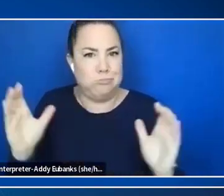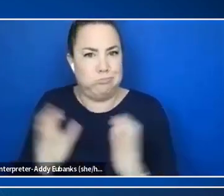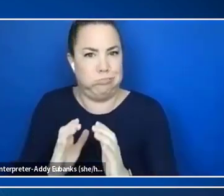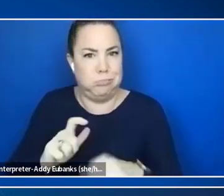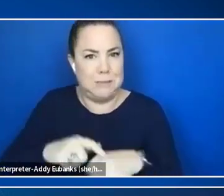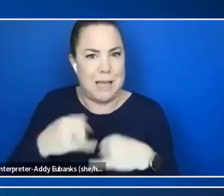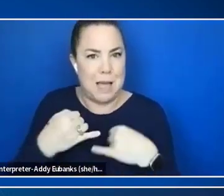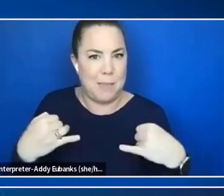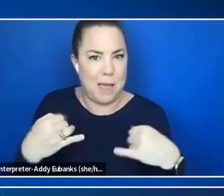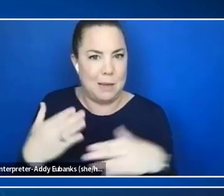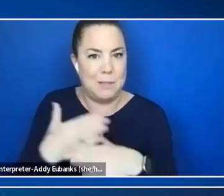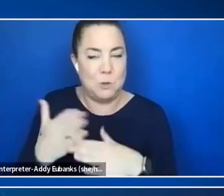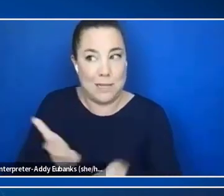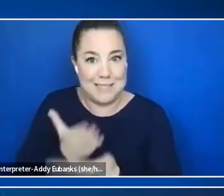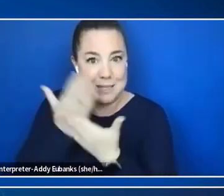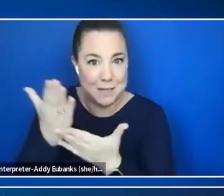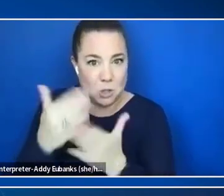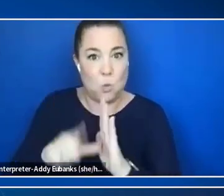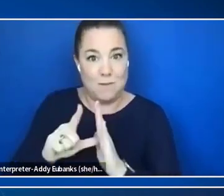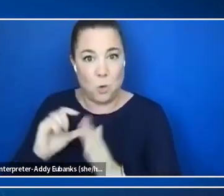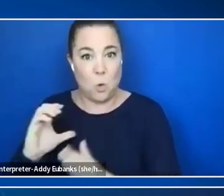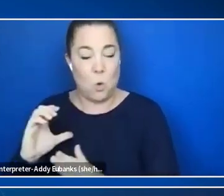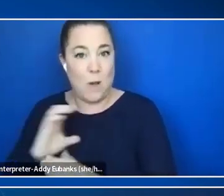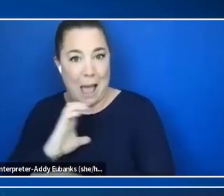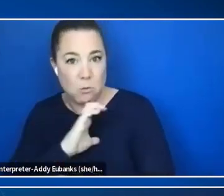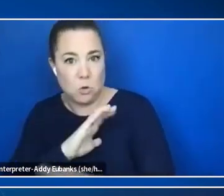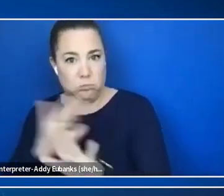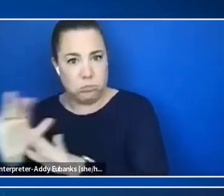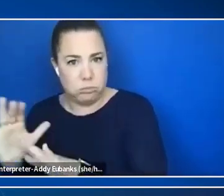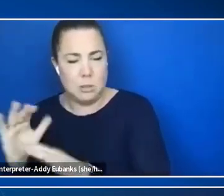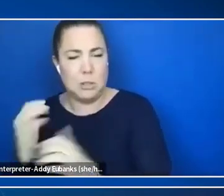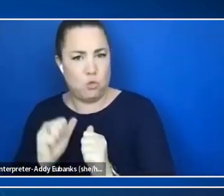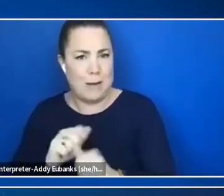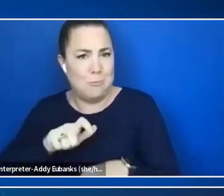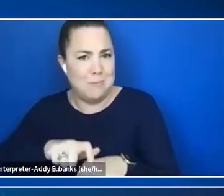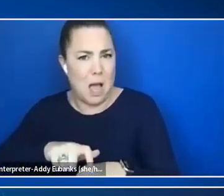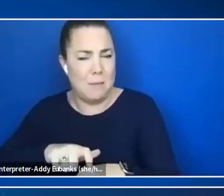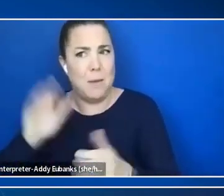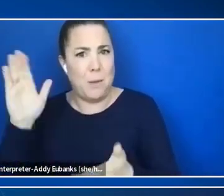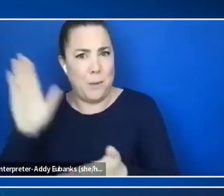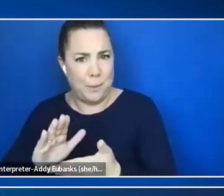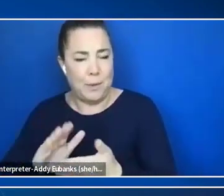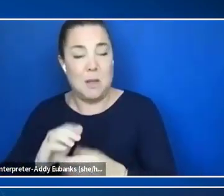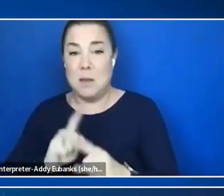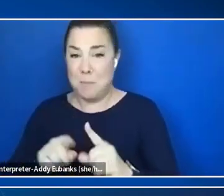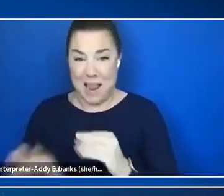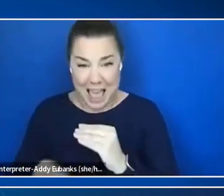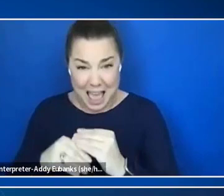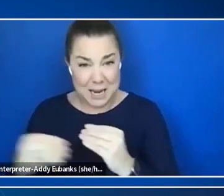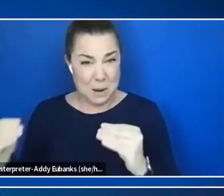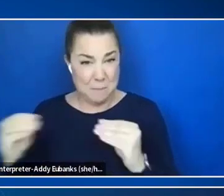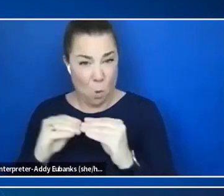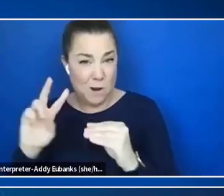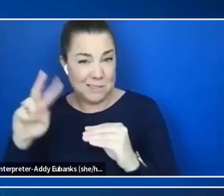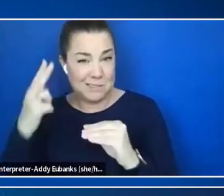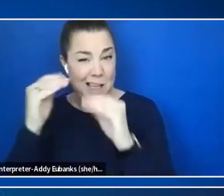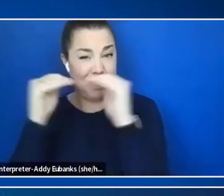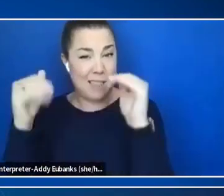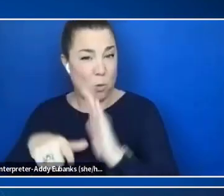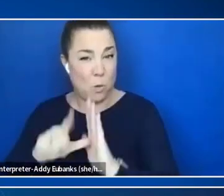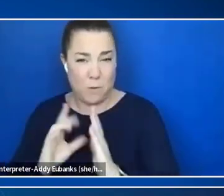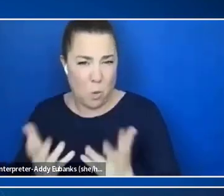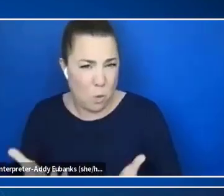between submission, review, and counsel. So adding another step would really kind of go against that whole